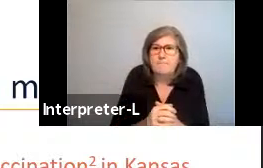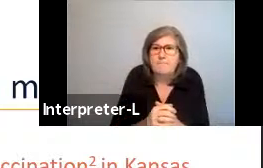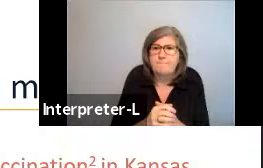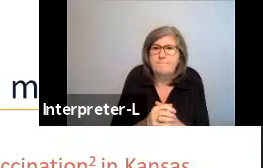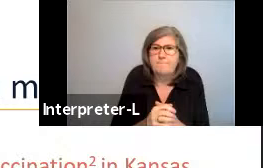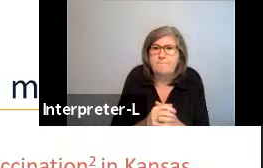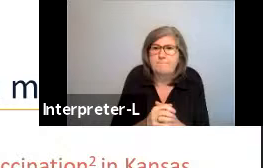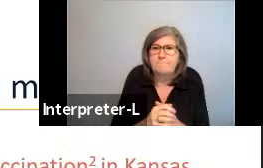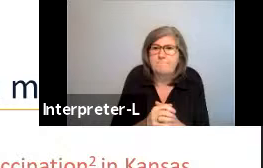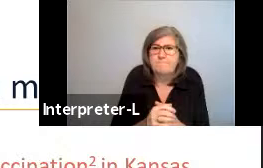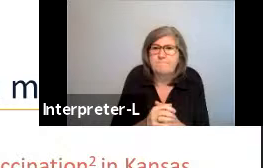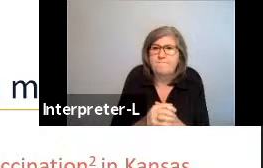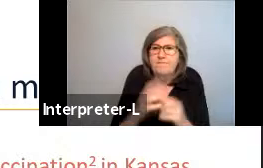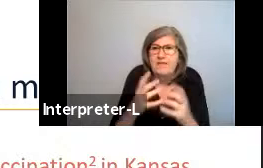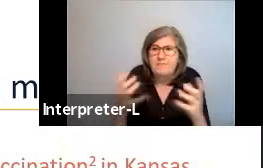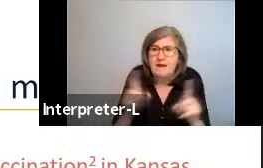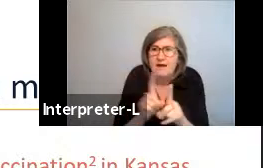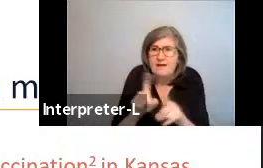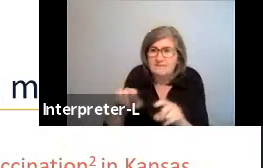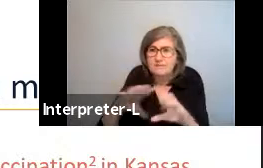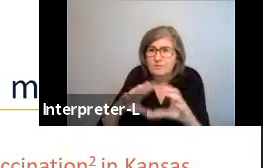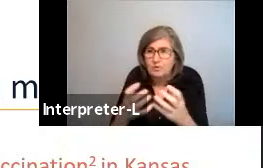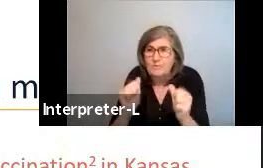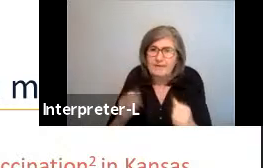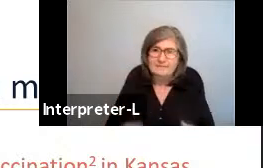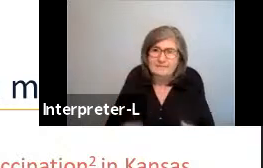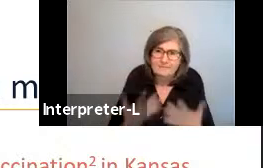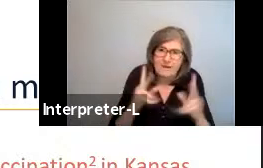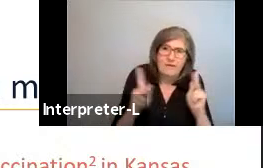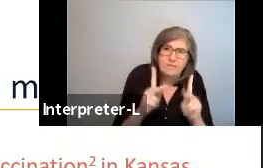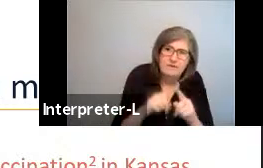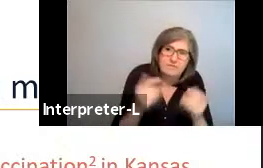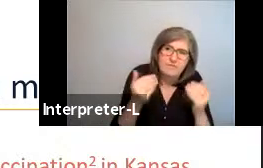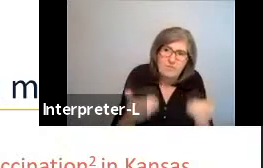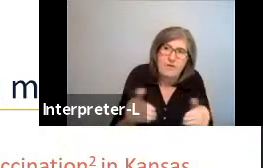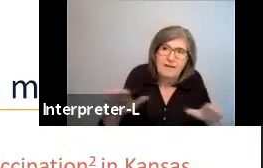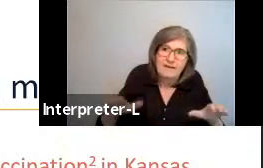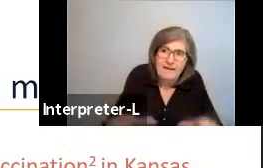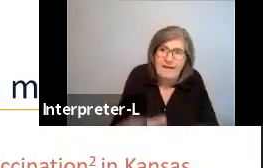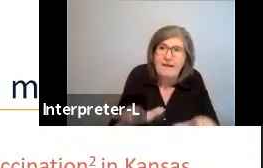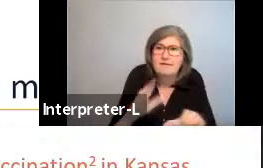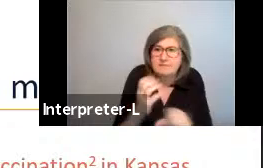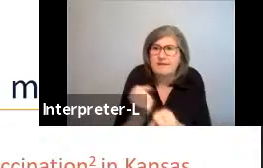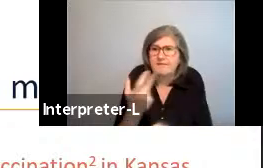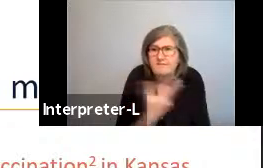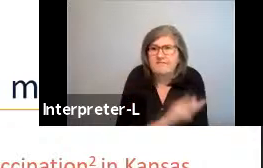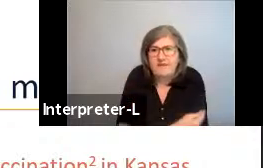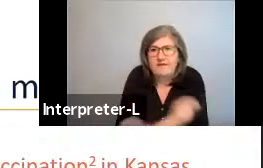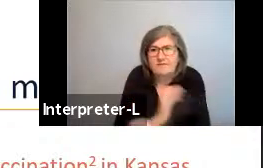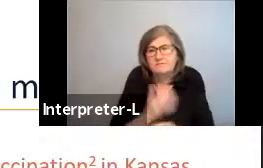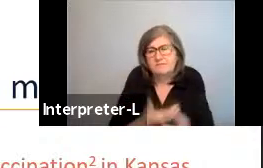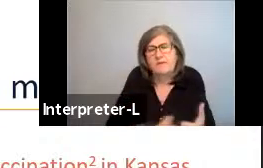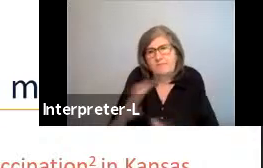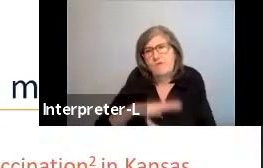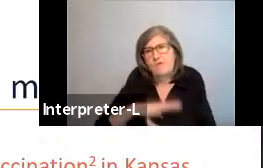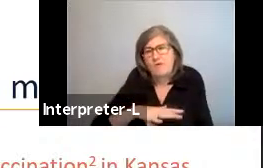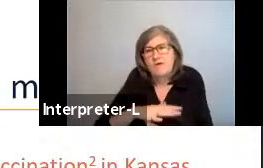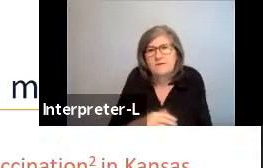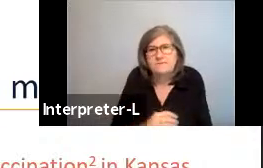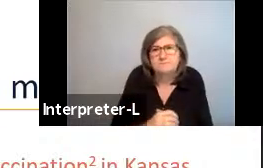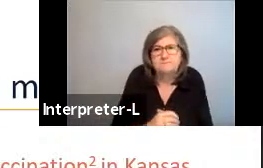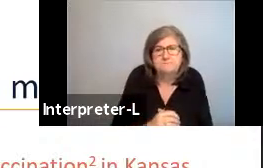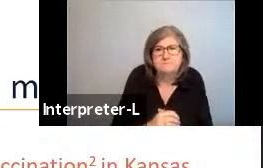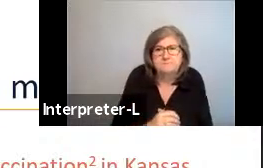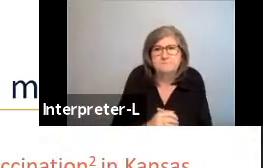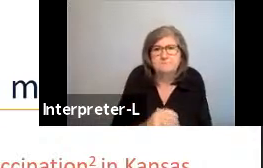inspires folks to take any particular action, certainly getting vaccinated would be at the top of that list.